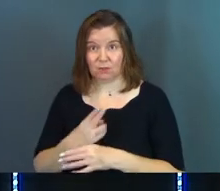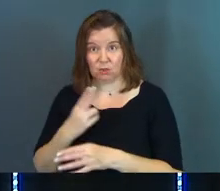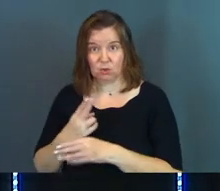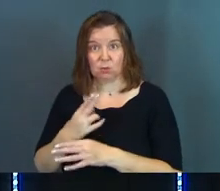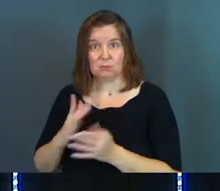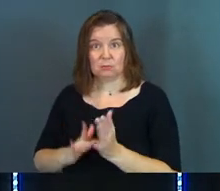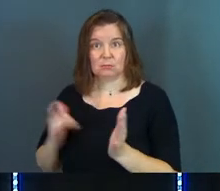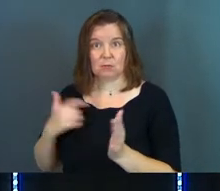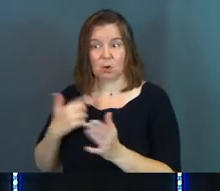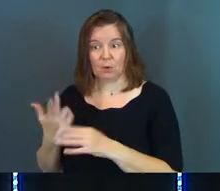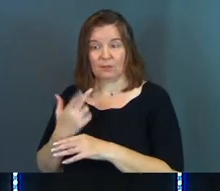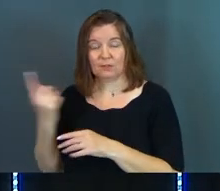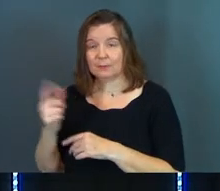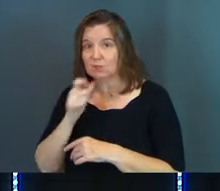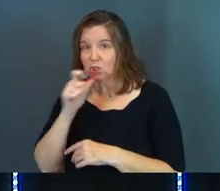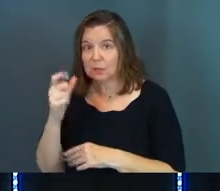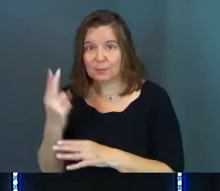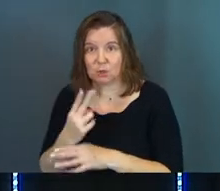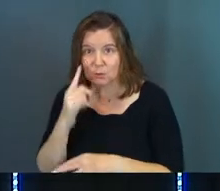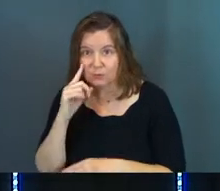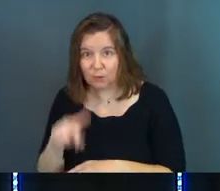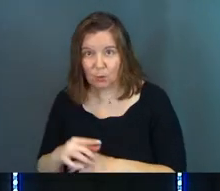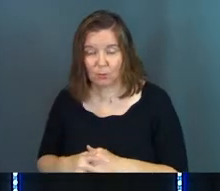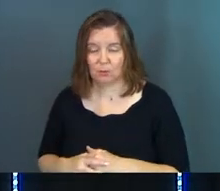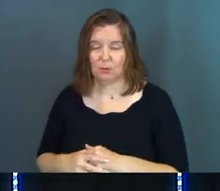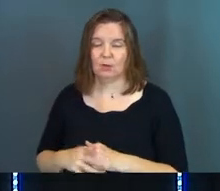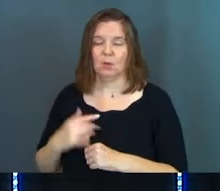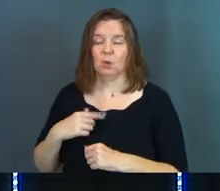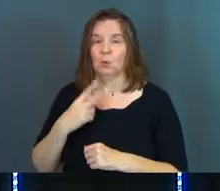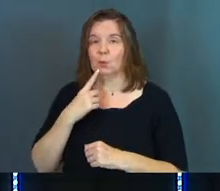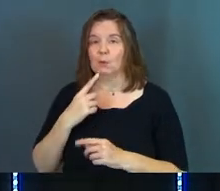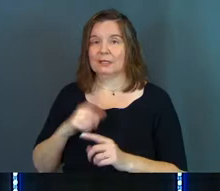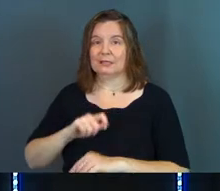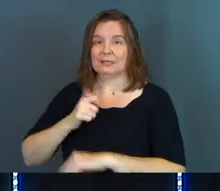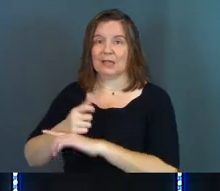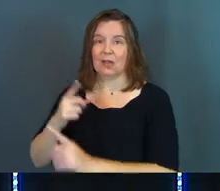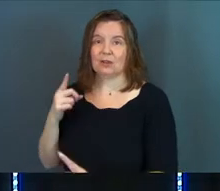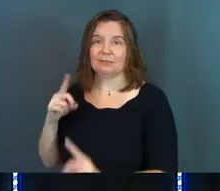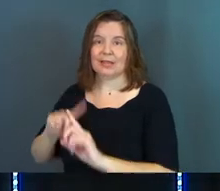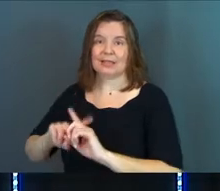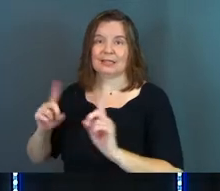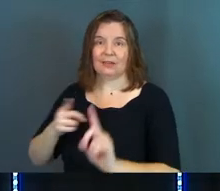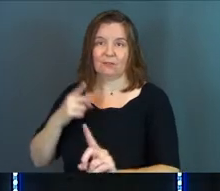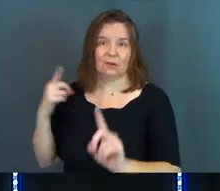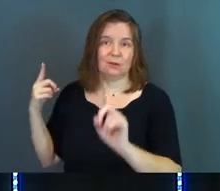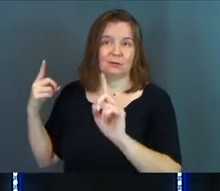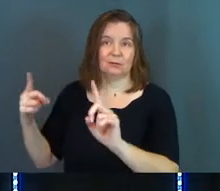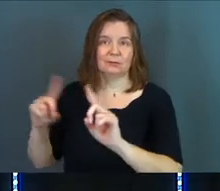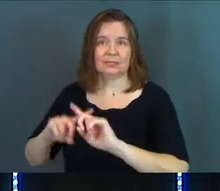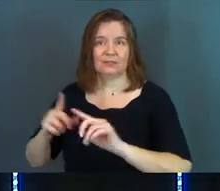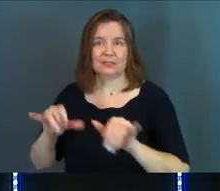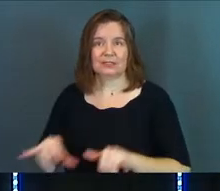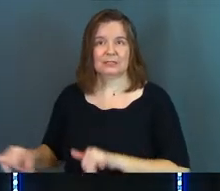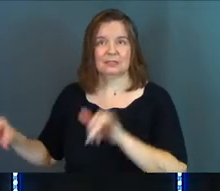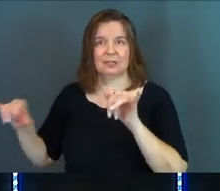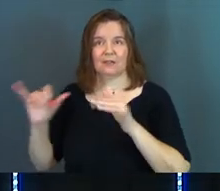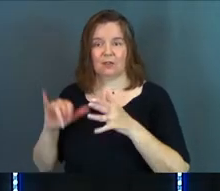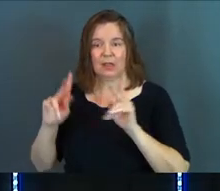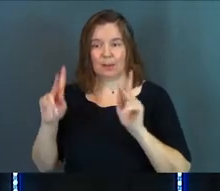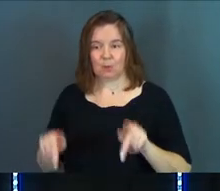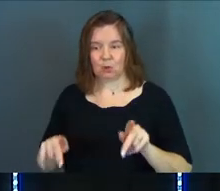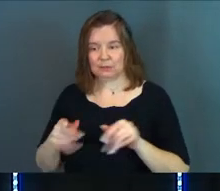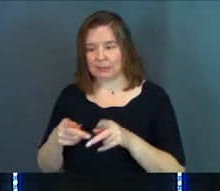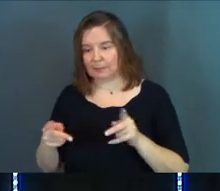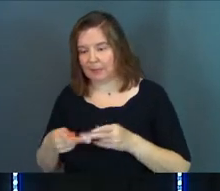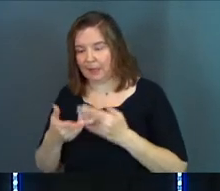used a relationship for something it shouldn't have been used for? We set a different goal, a different standard as to what we're trying to achieve through that person, place, or